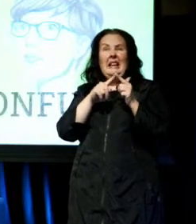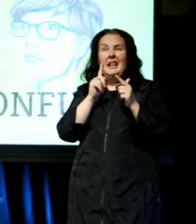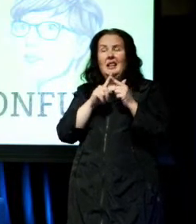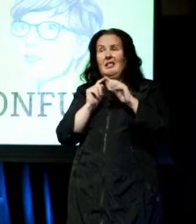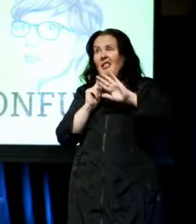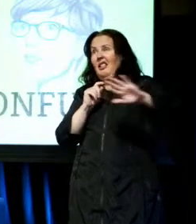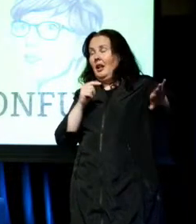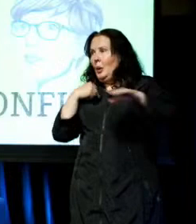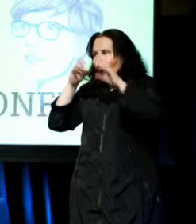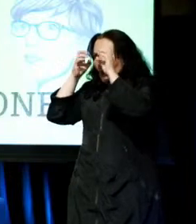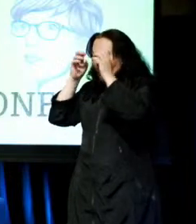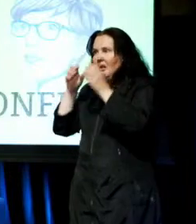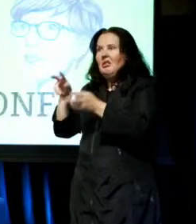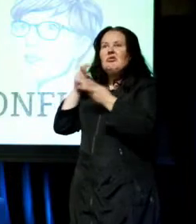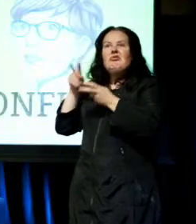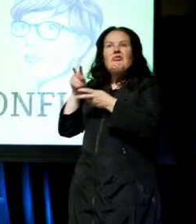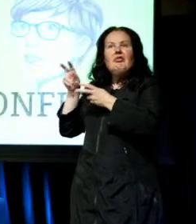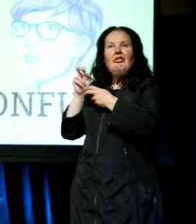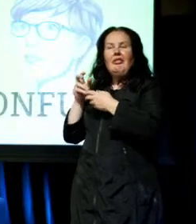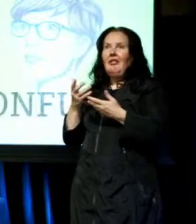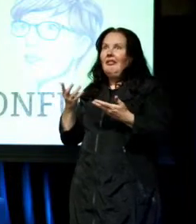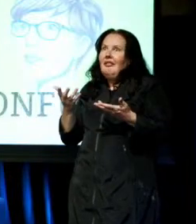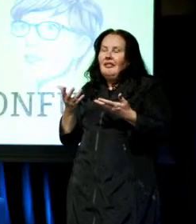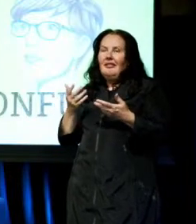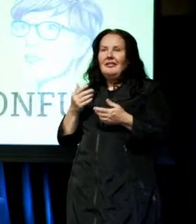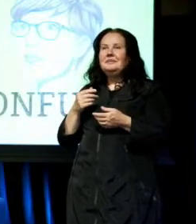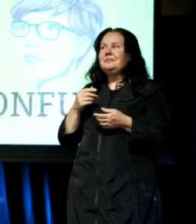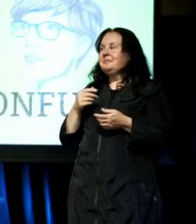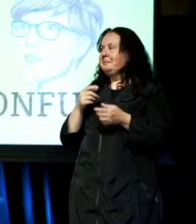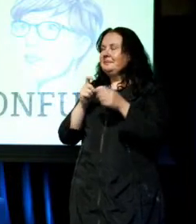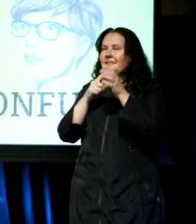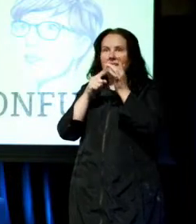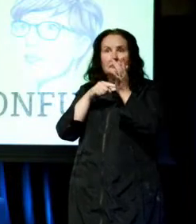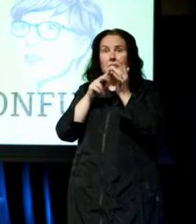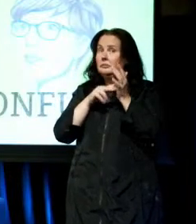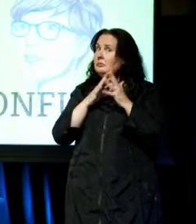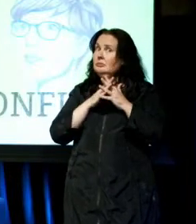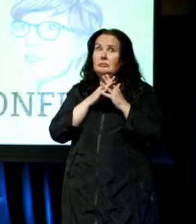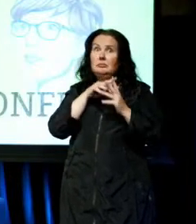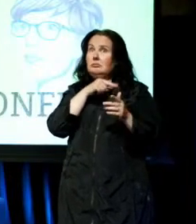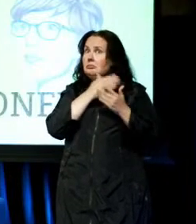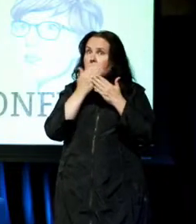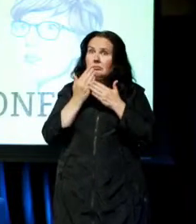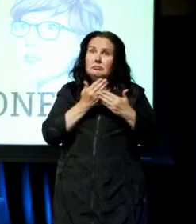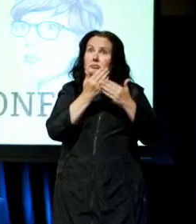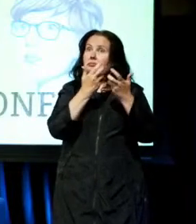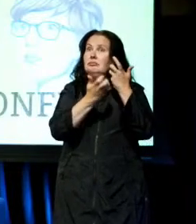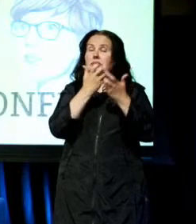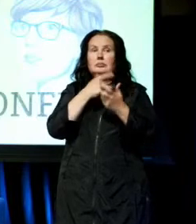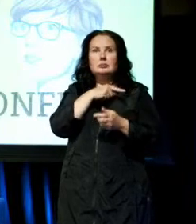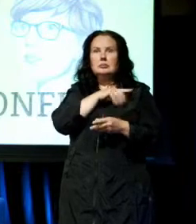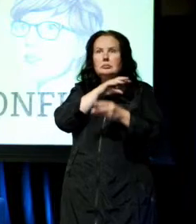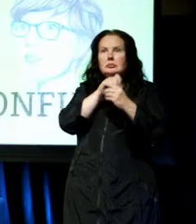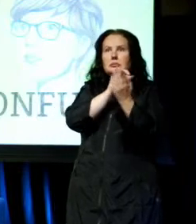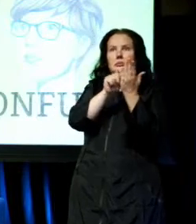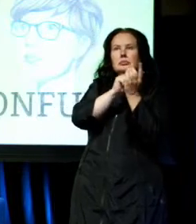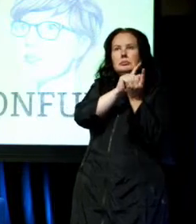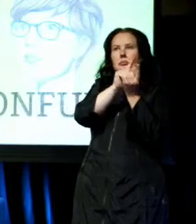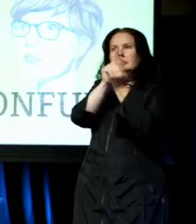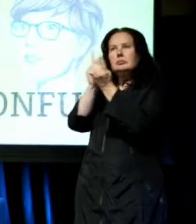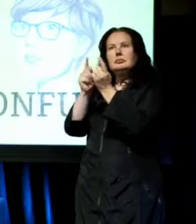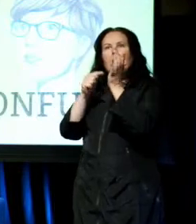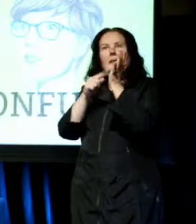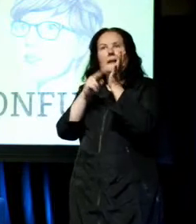hell. I'm sure it was worth it though, because like, look at you go. You're writing for all these TV shows. You had a theatre. Is it, was